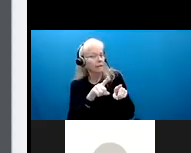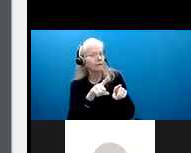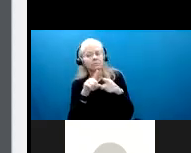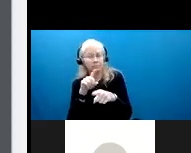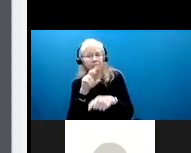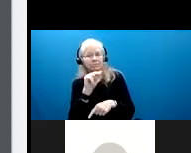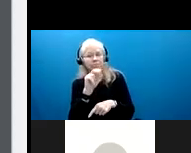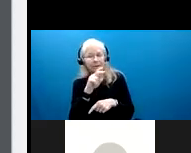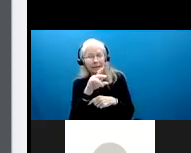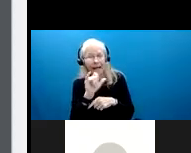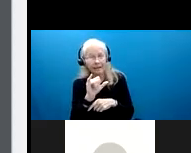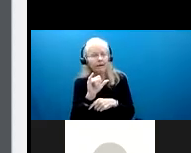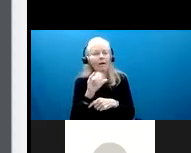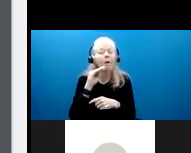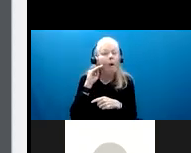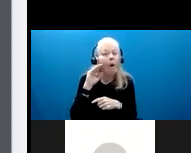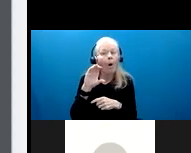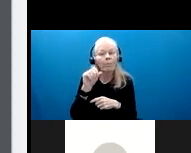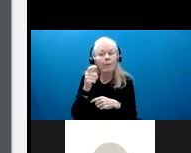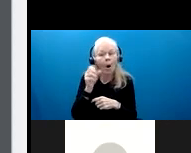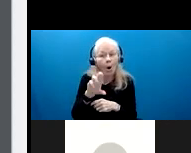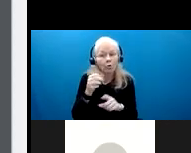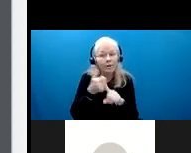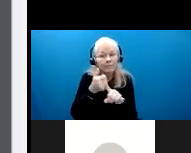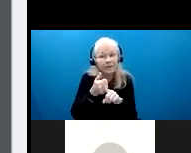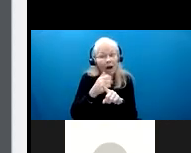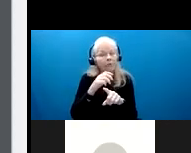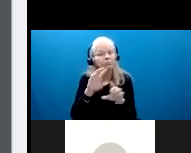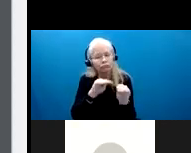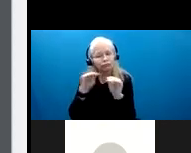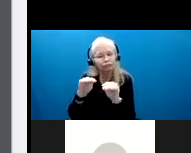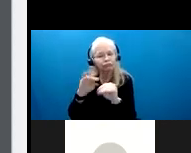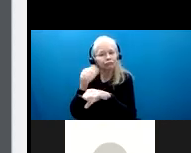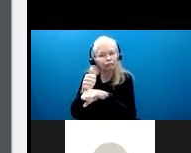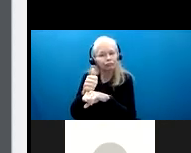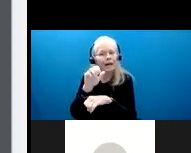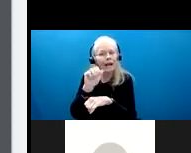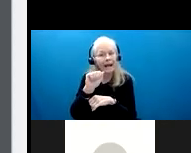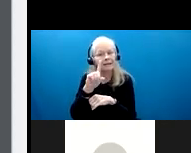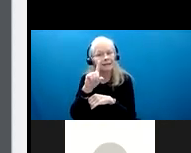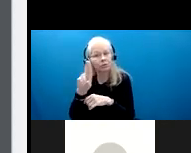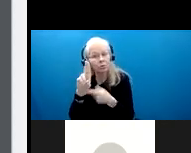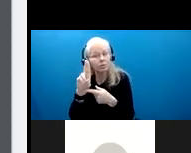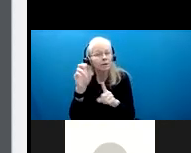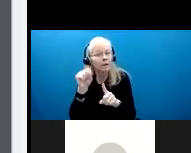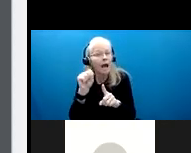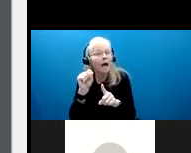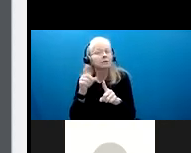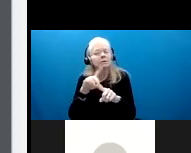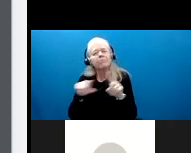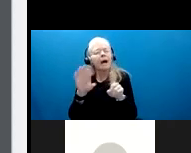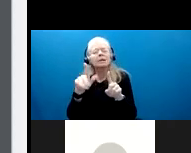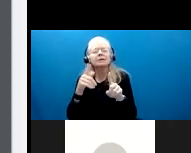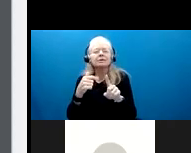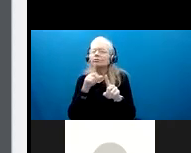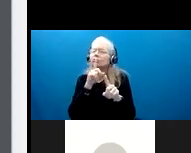that's great. I'd put this in a category of, we want this, but we've got so much to get through. I'd put this in the